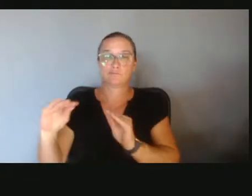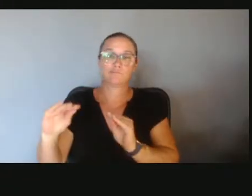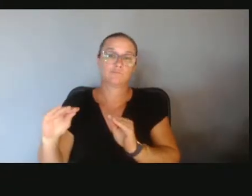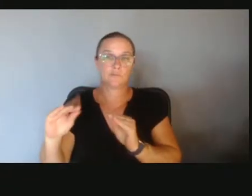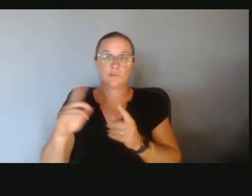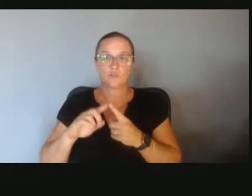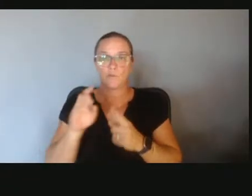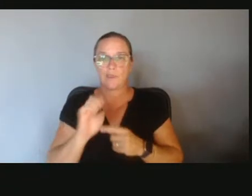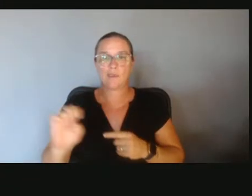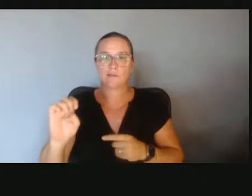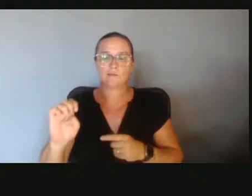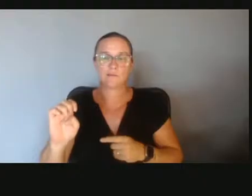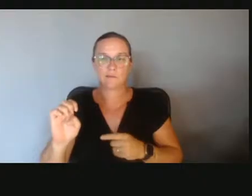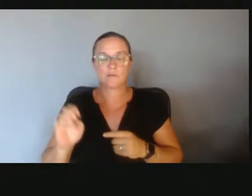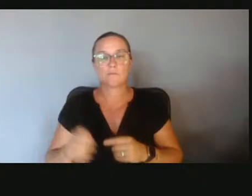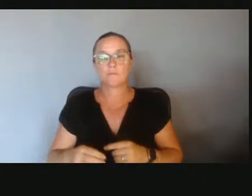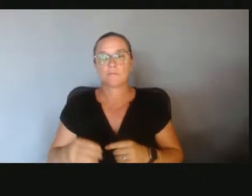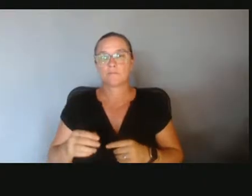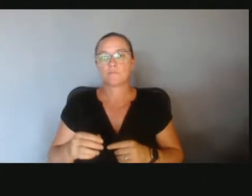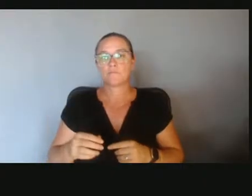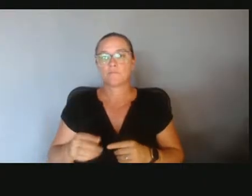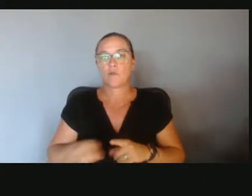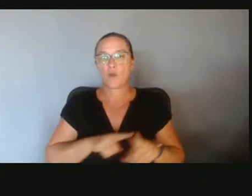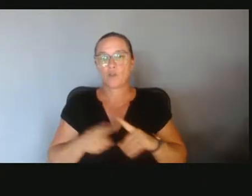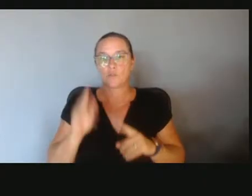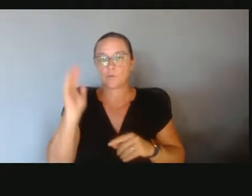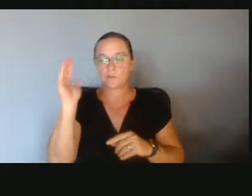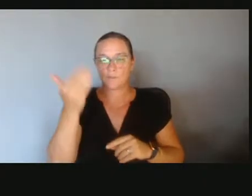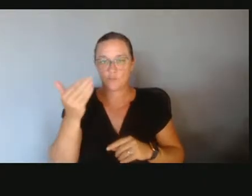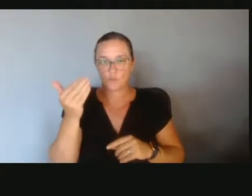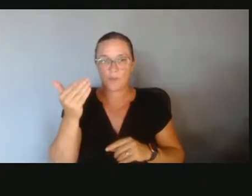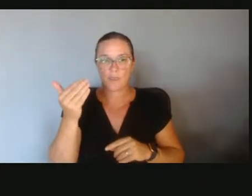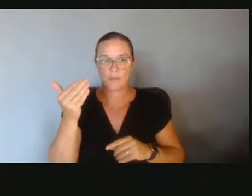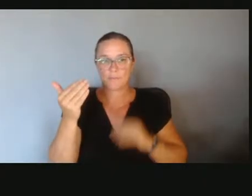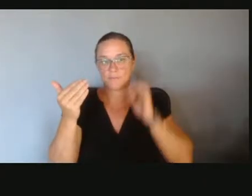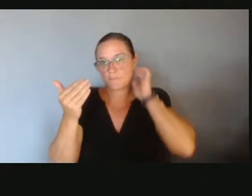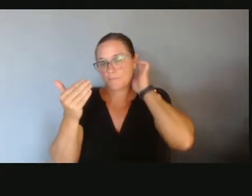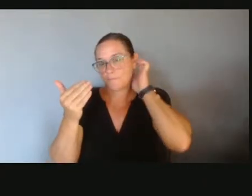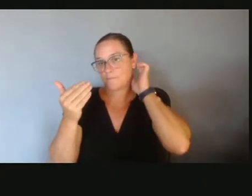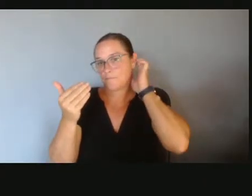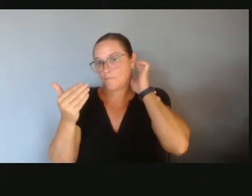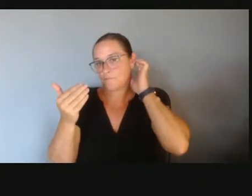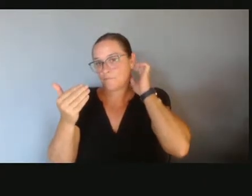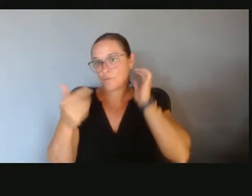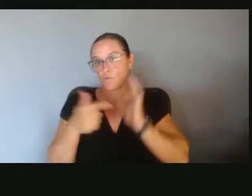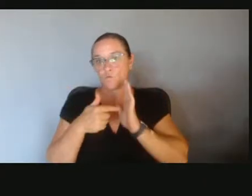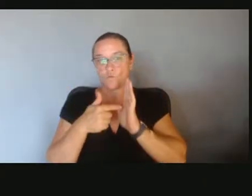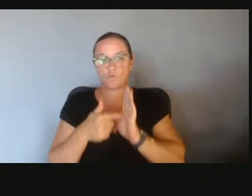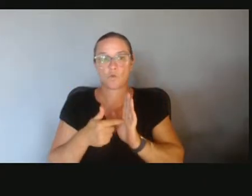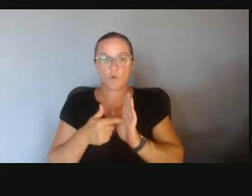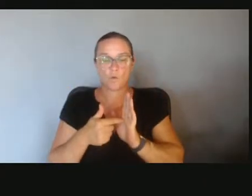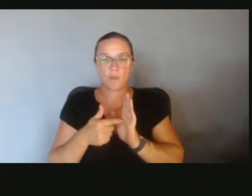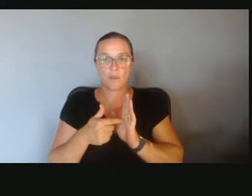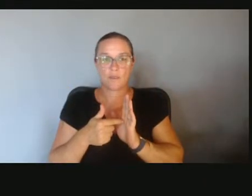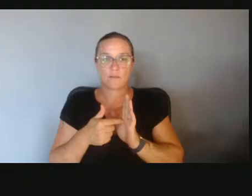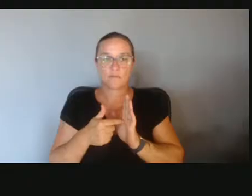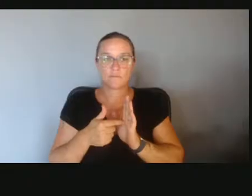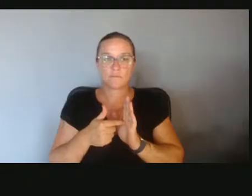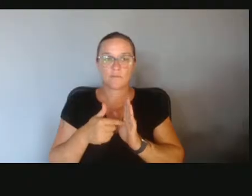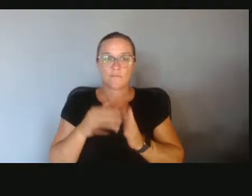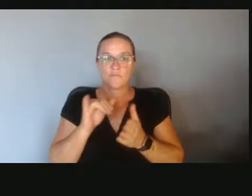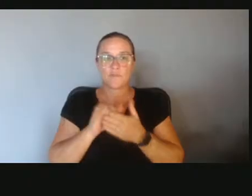the east. So this also seems to lend some credence and backing to this idea of the